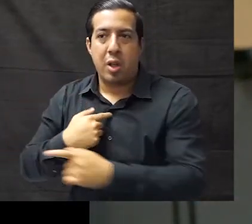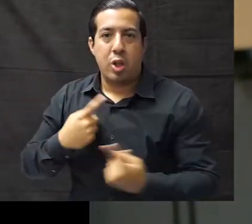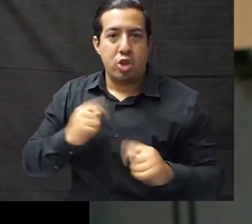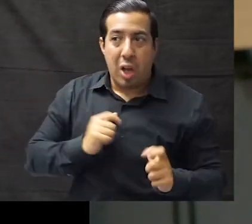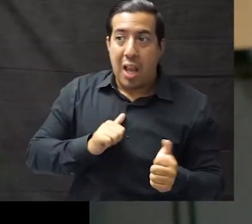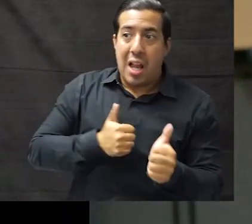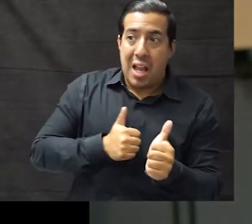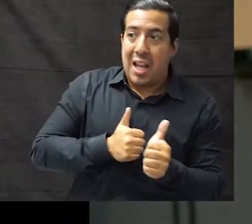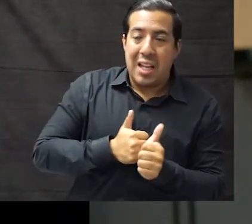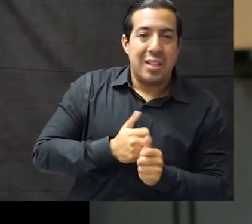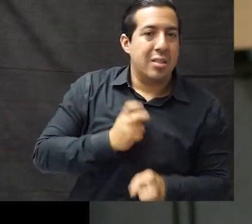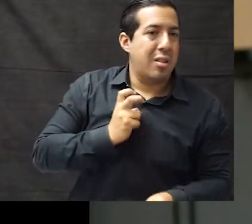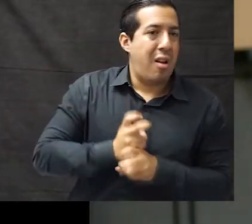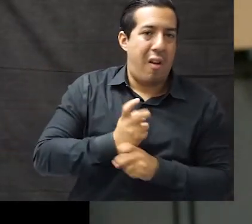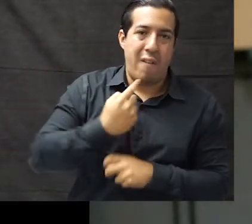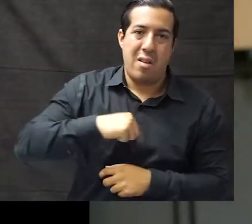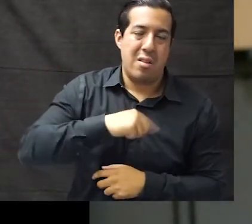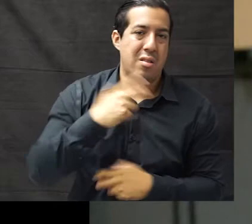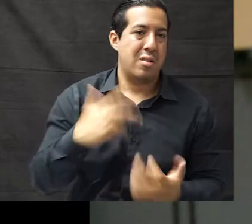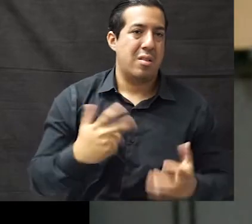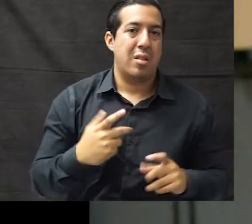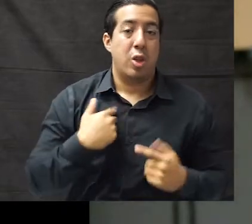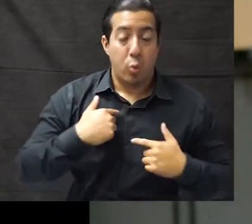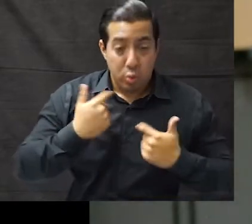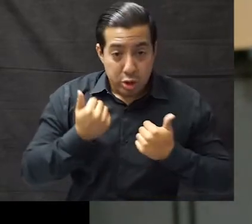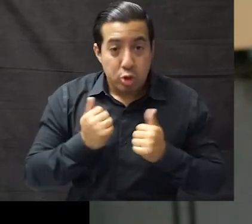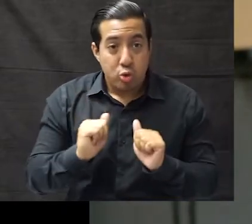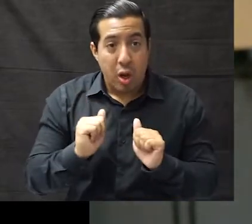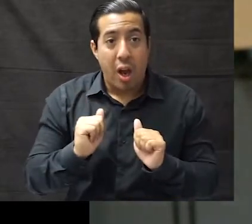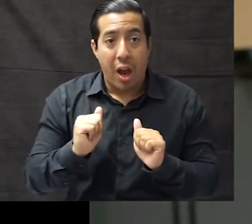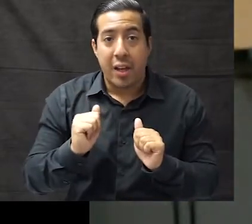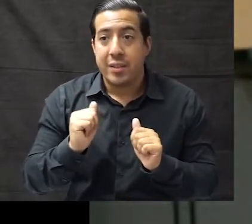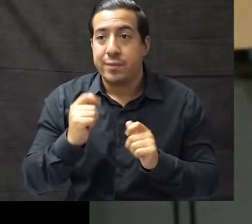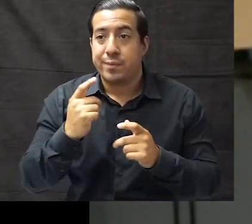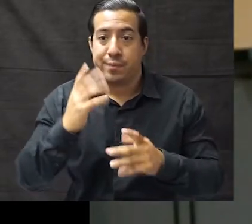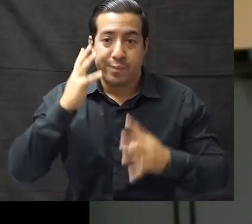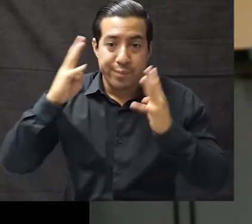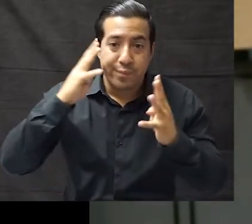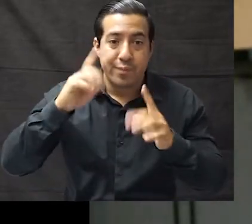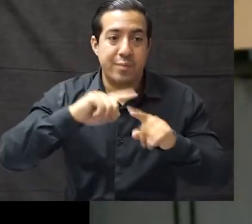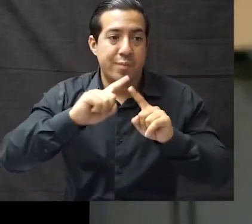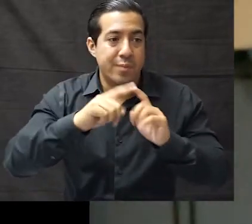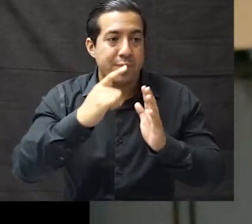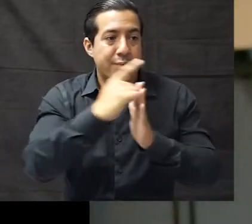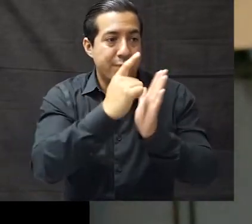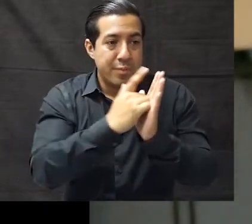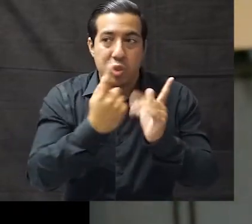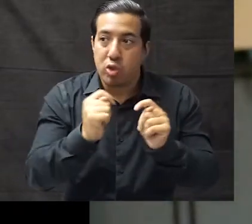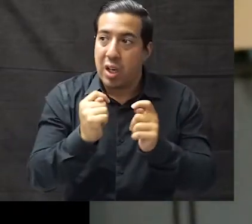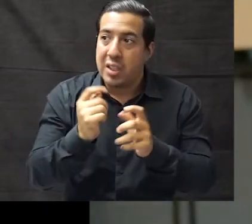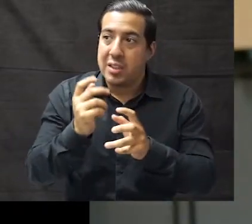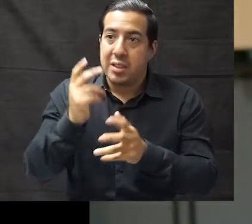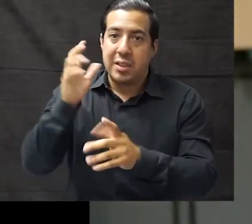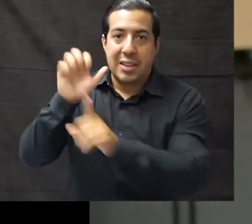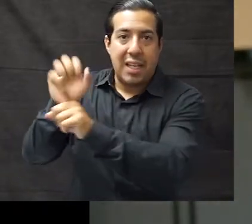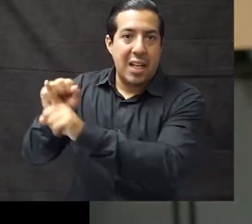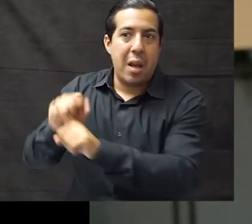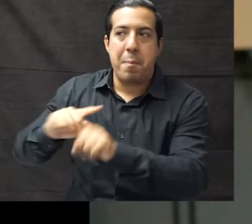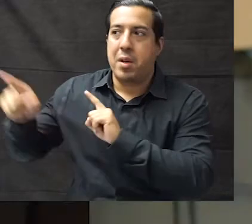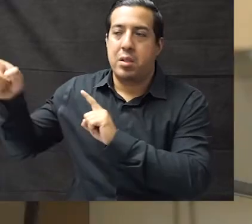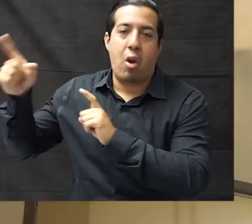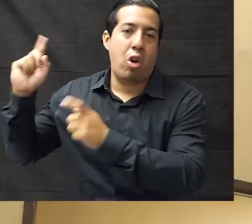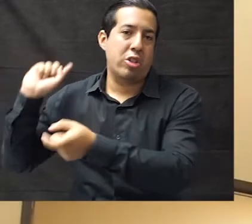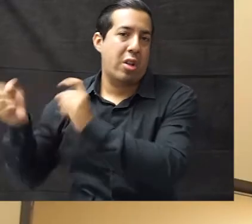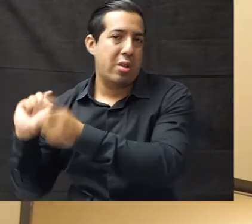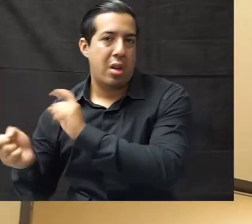opioid prescription? I mean, there's something we can do there. There's more work about the sharing of prescriptions between doctors. As you go to